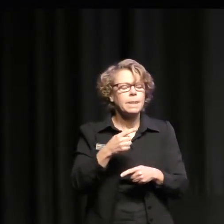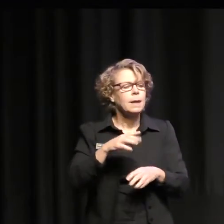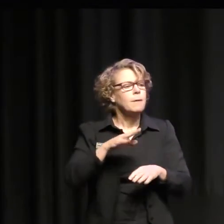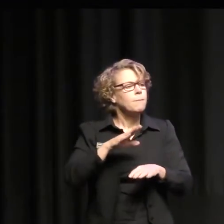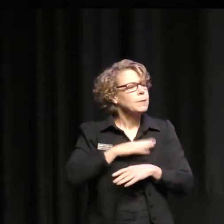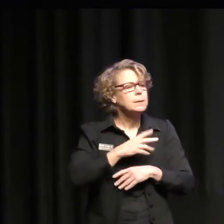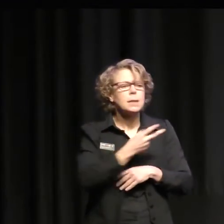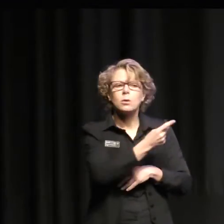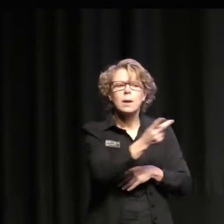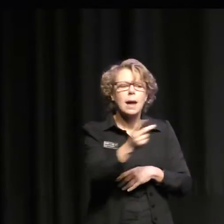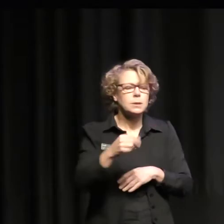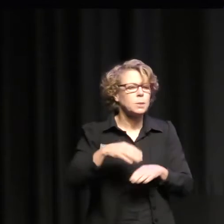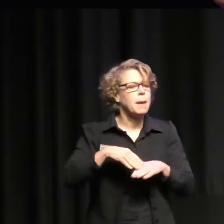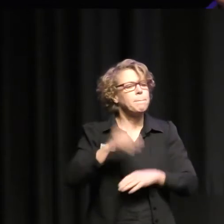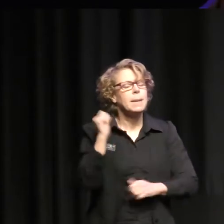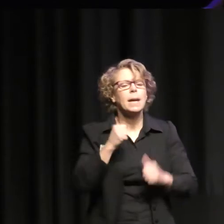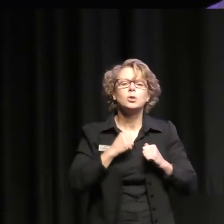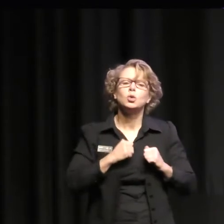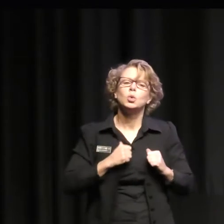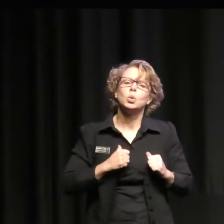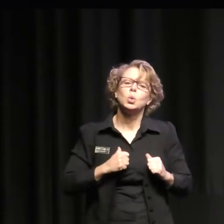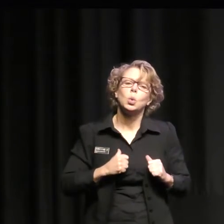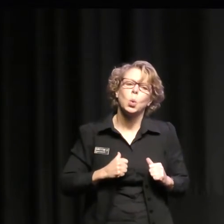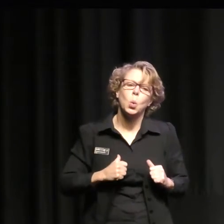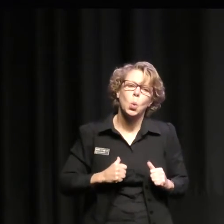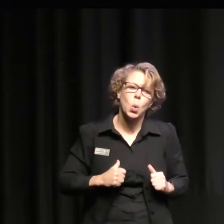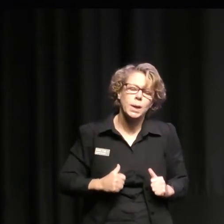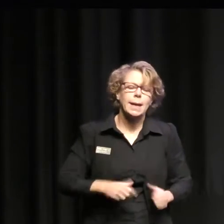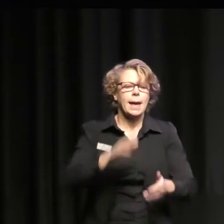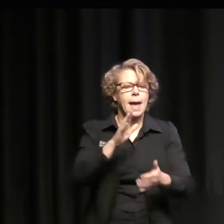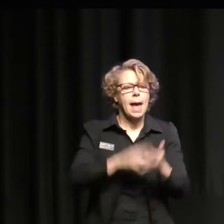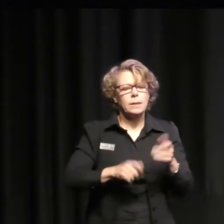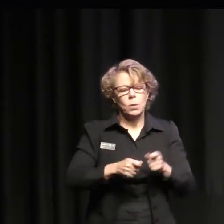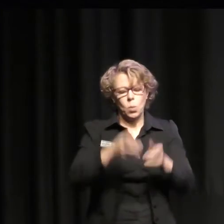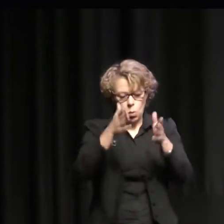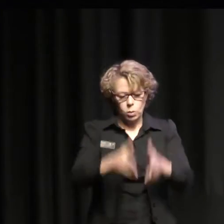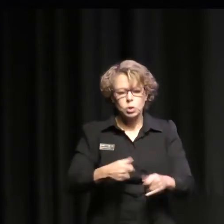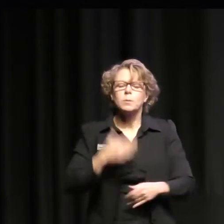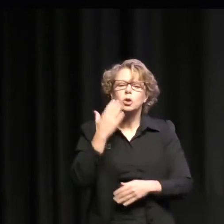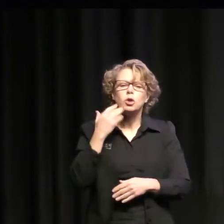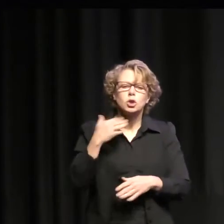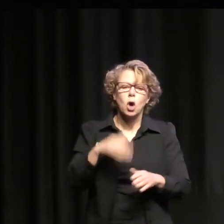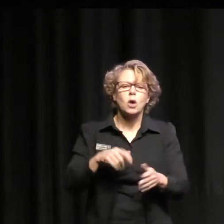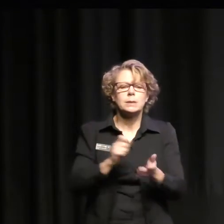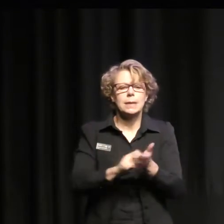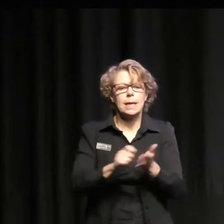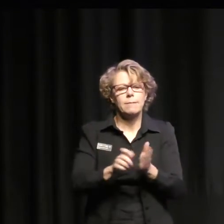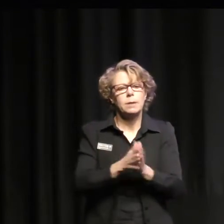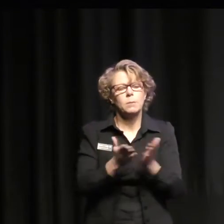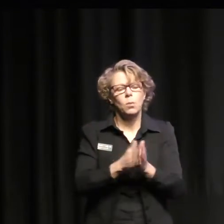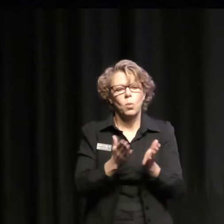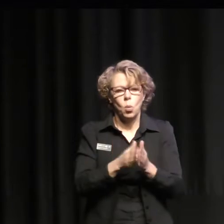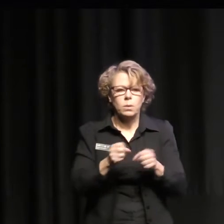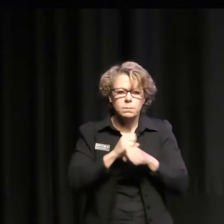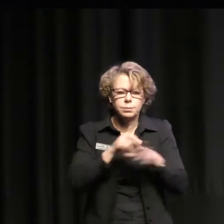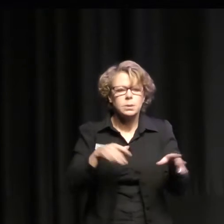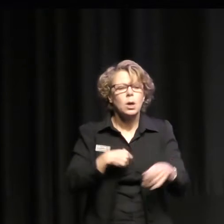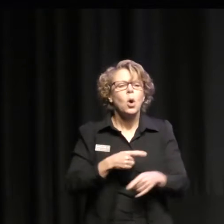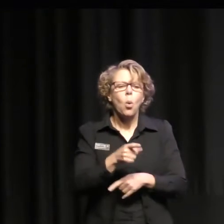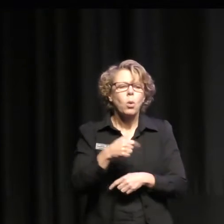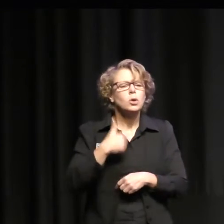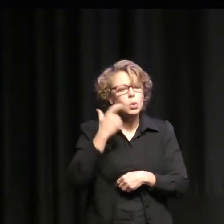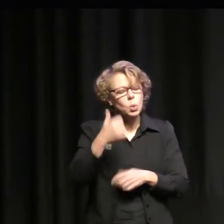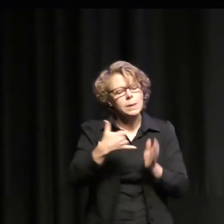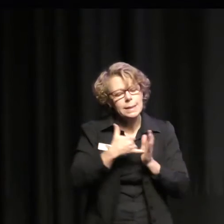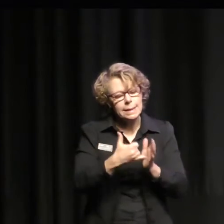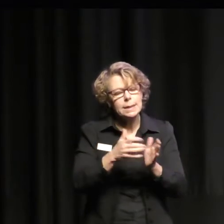boring than someone who's just written a book and they think the book is saying something in which they